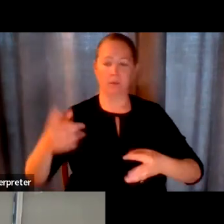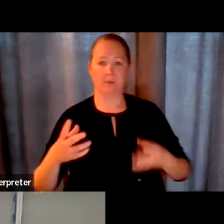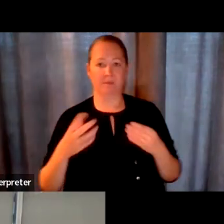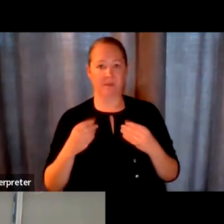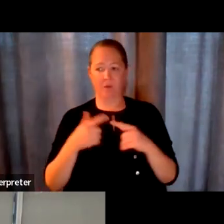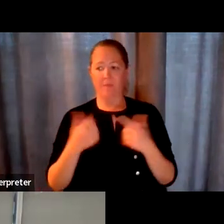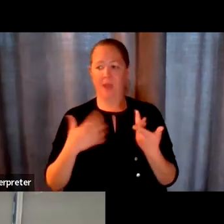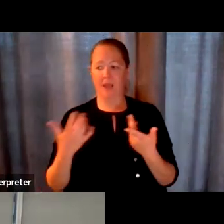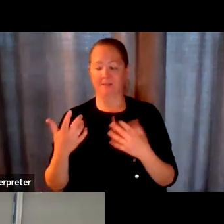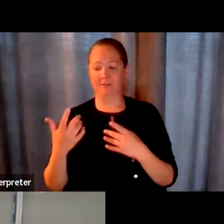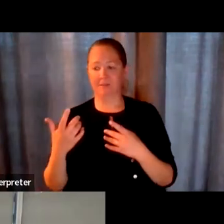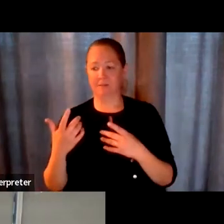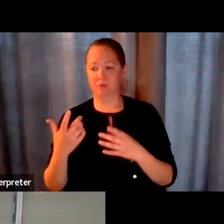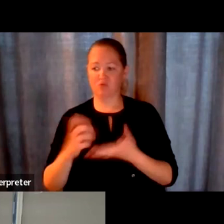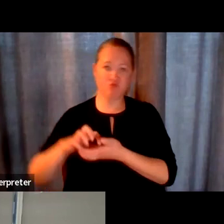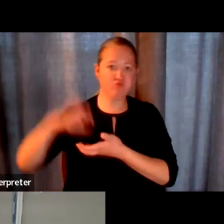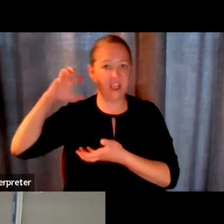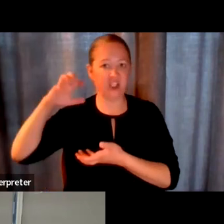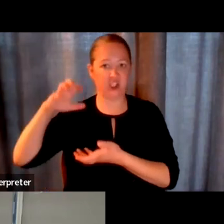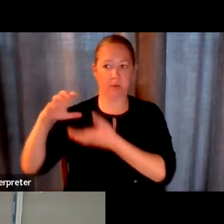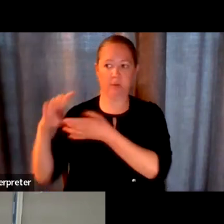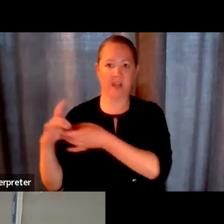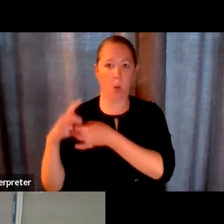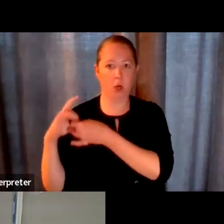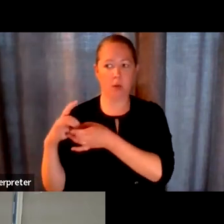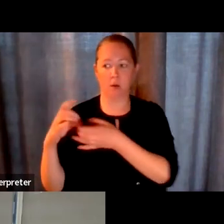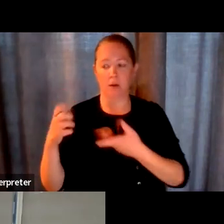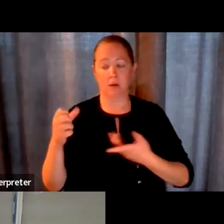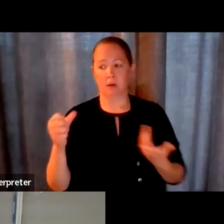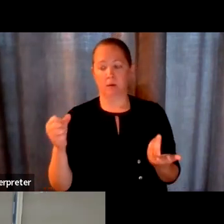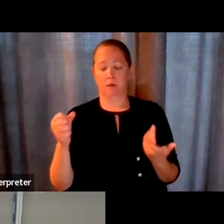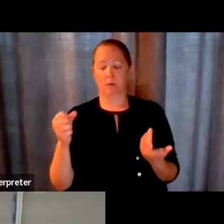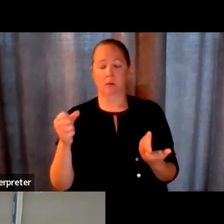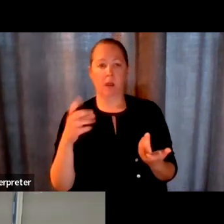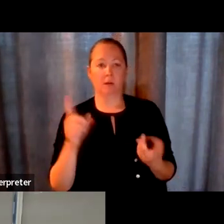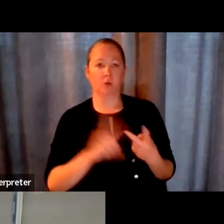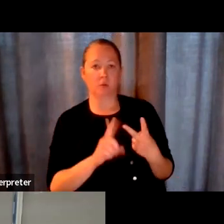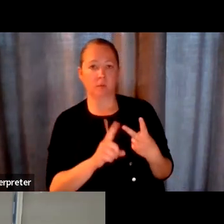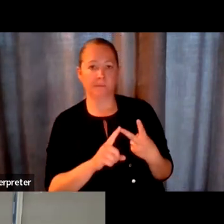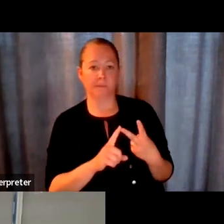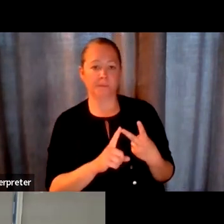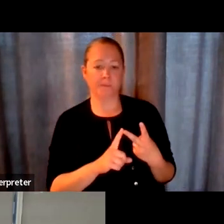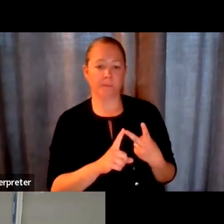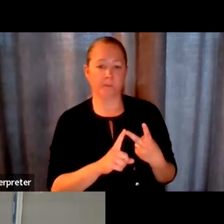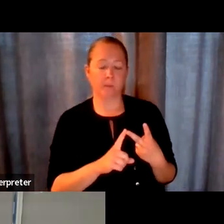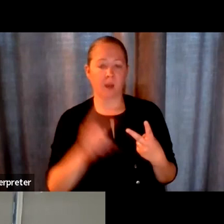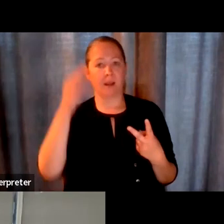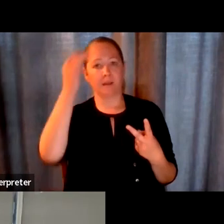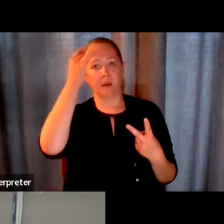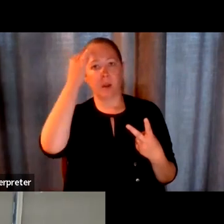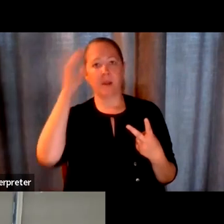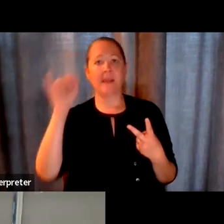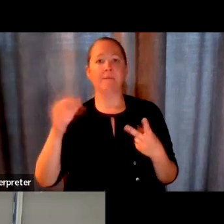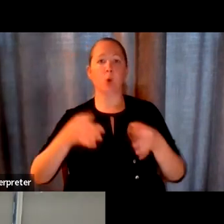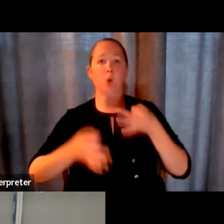network is nil, basically. So that's point number one. And point number two is, think about it too. If the court's using